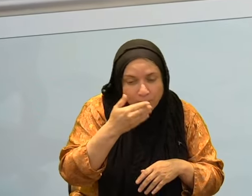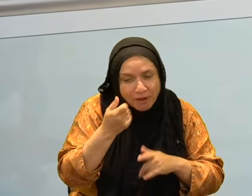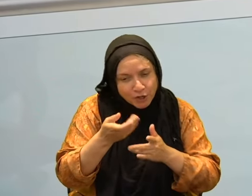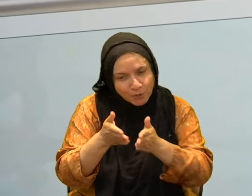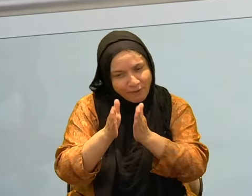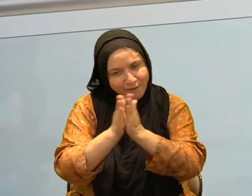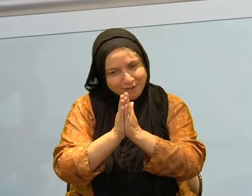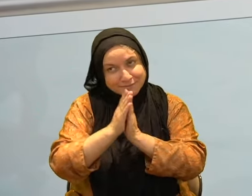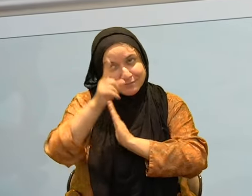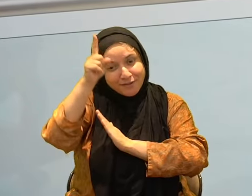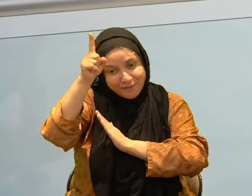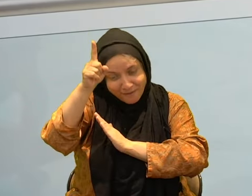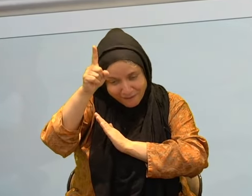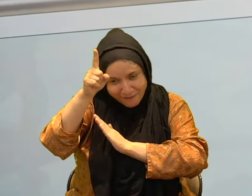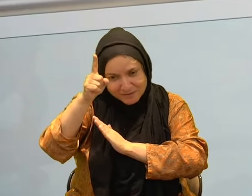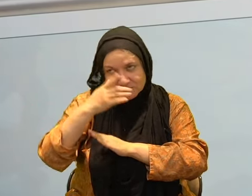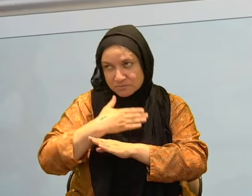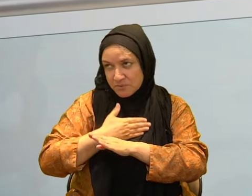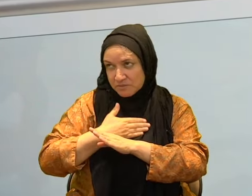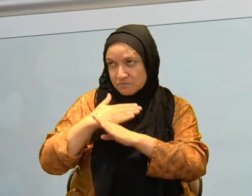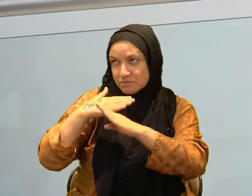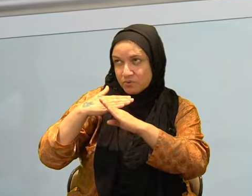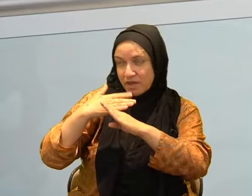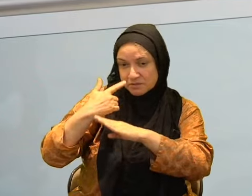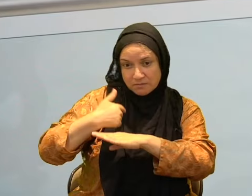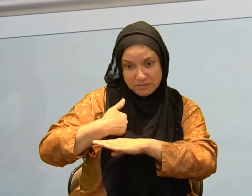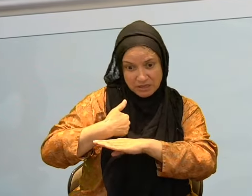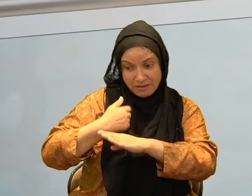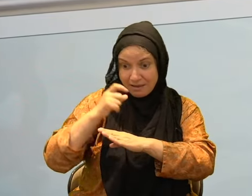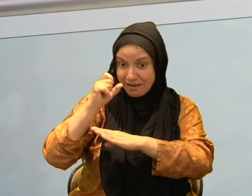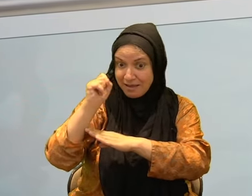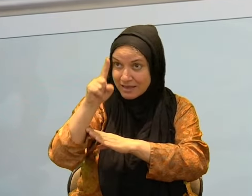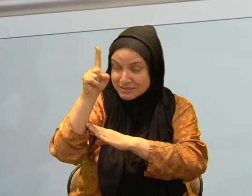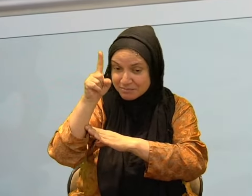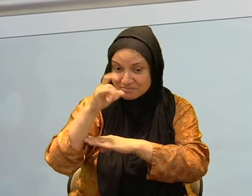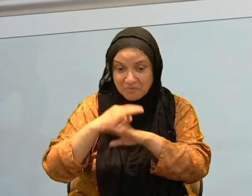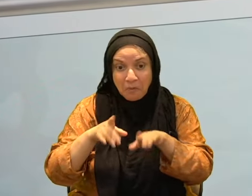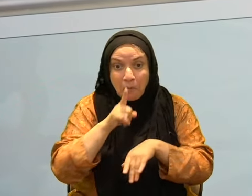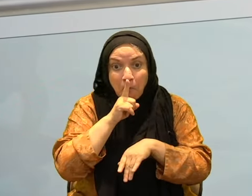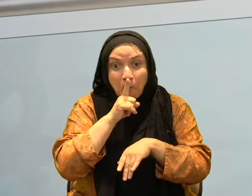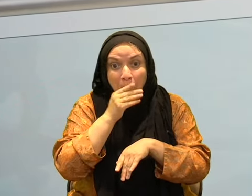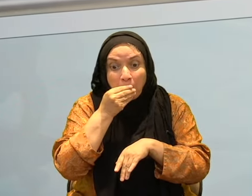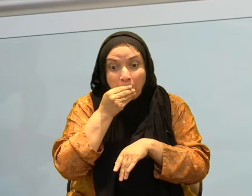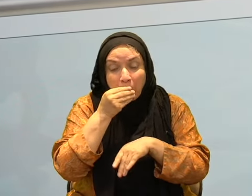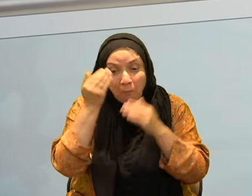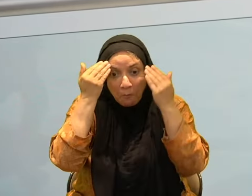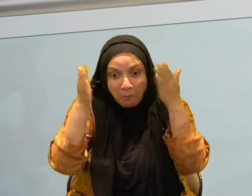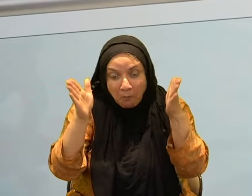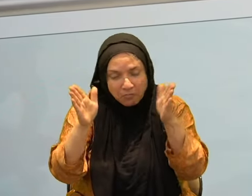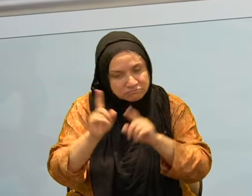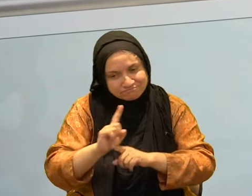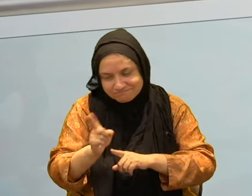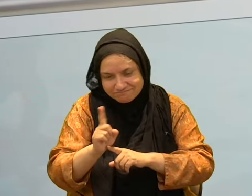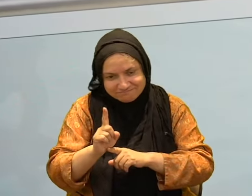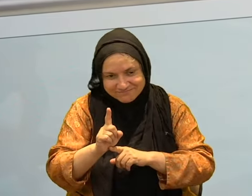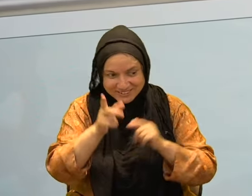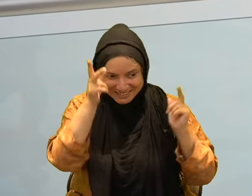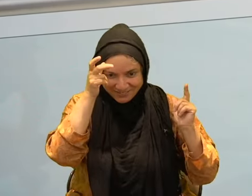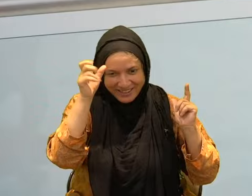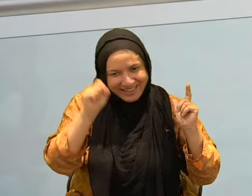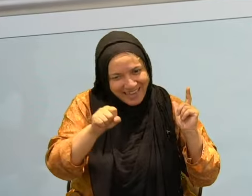haram. Dear brothers and sisters, the point of this is what? Once you've crossed that